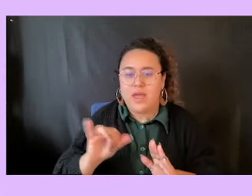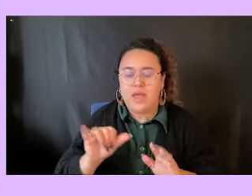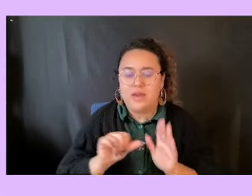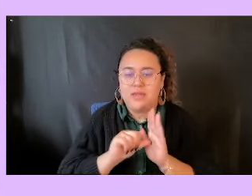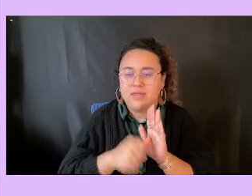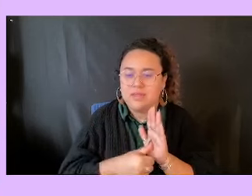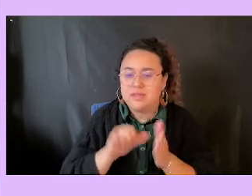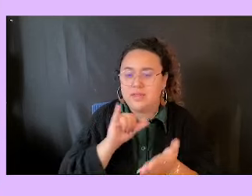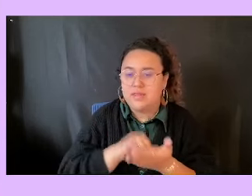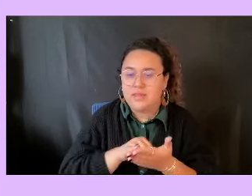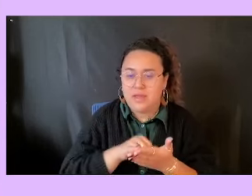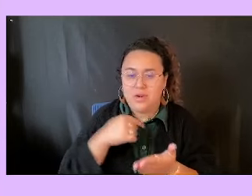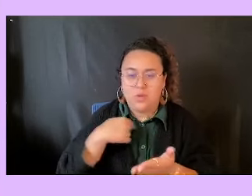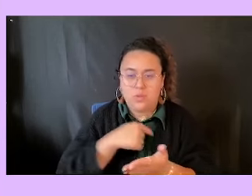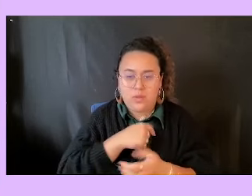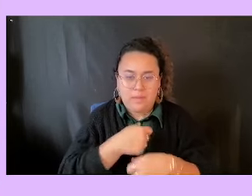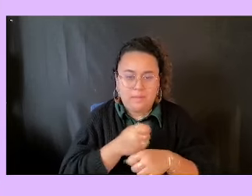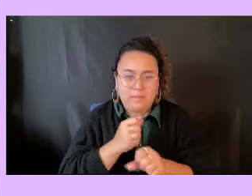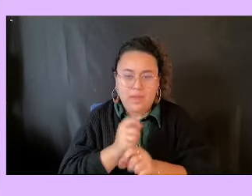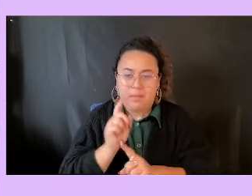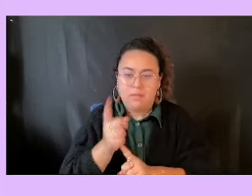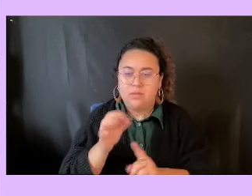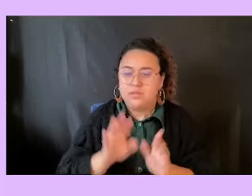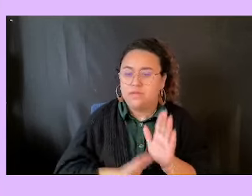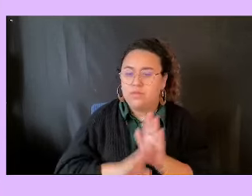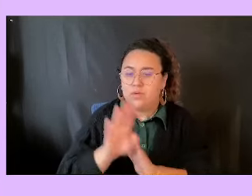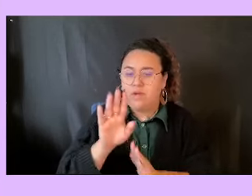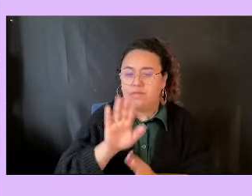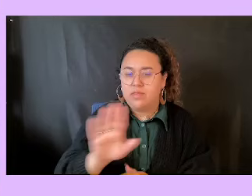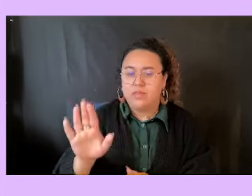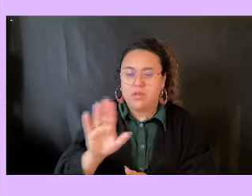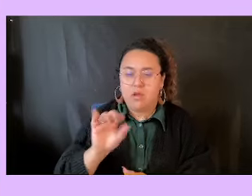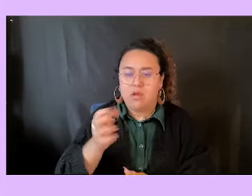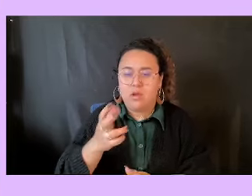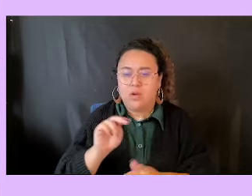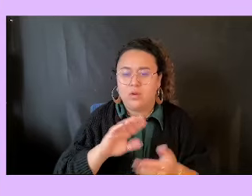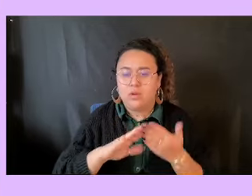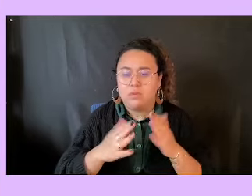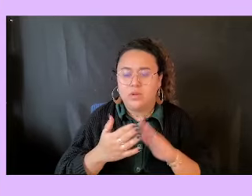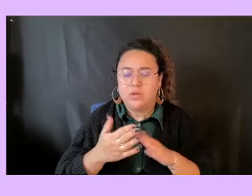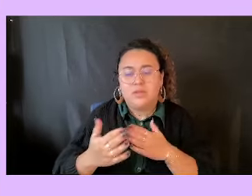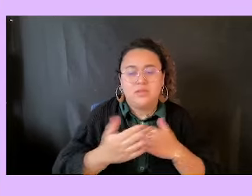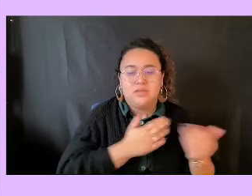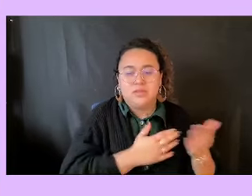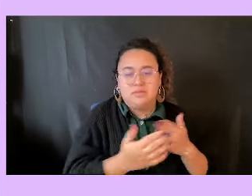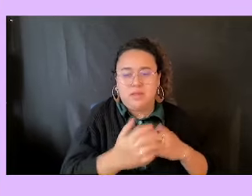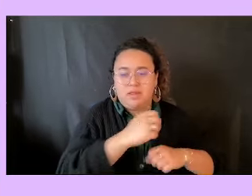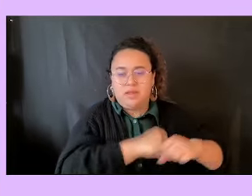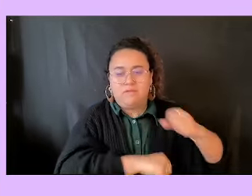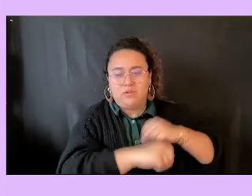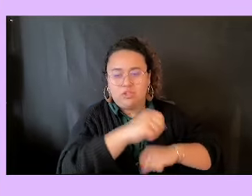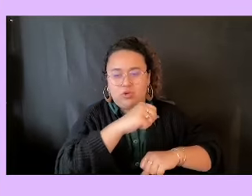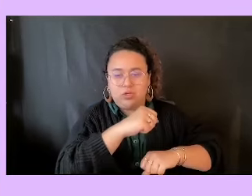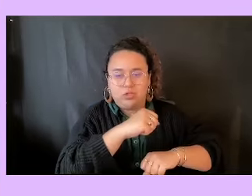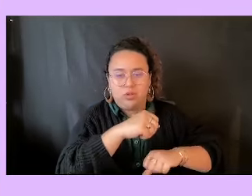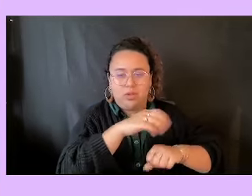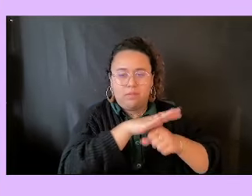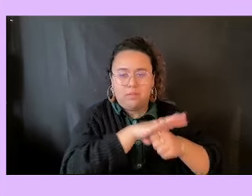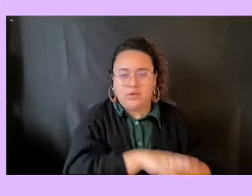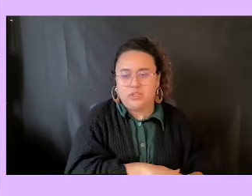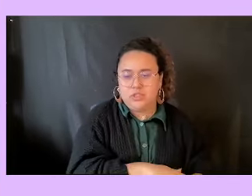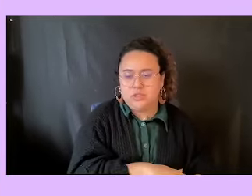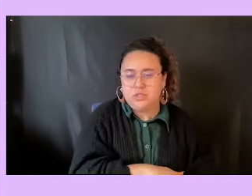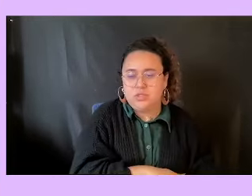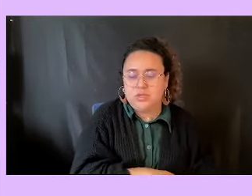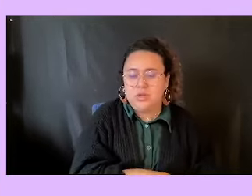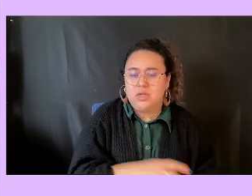on creating moments of thriving within their own communities despite the infrastructural oppression. So I would